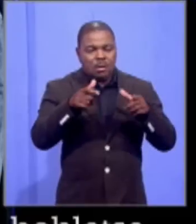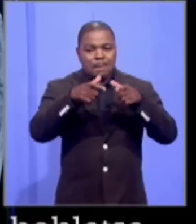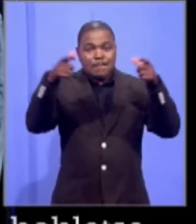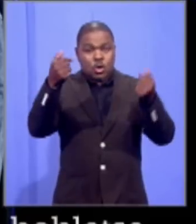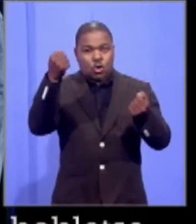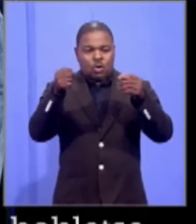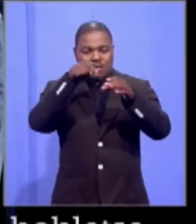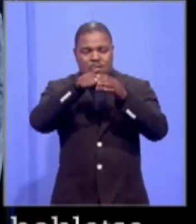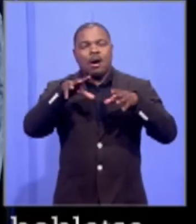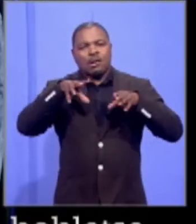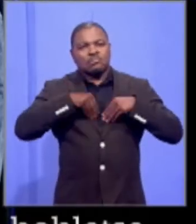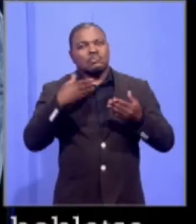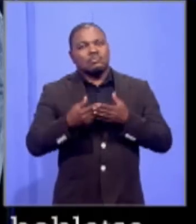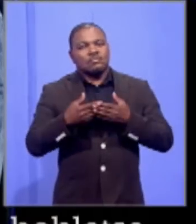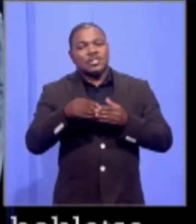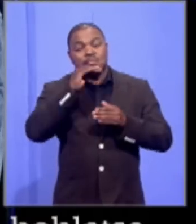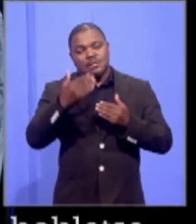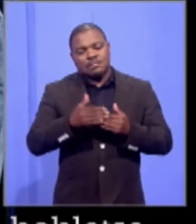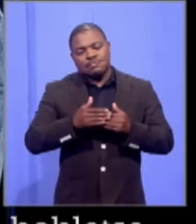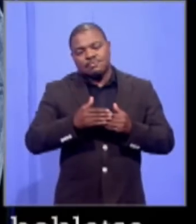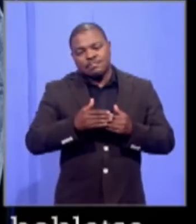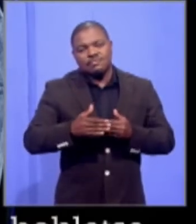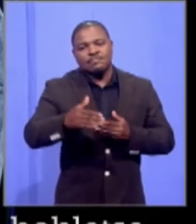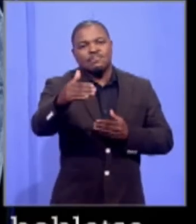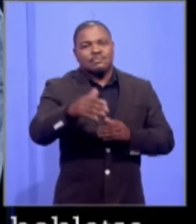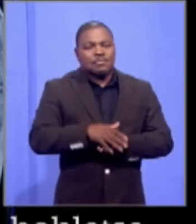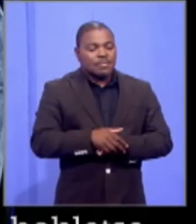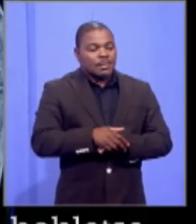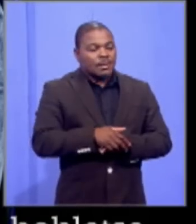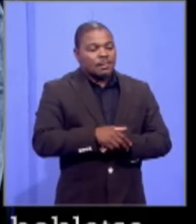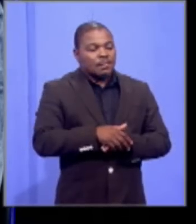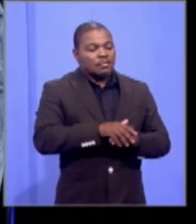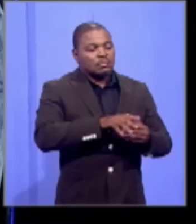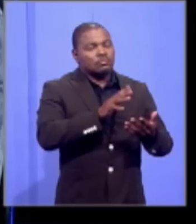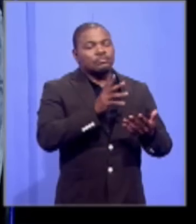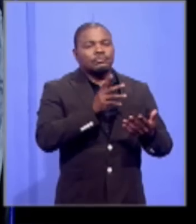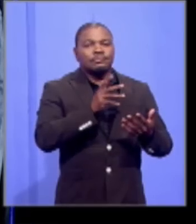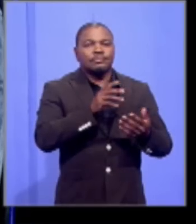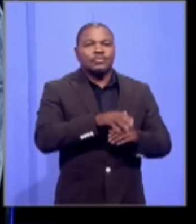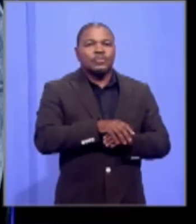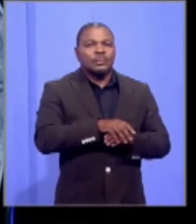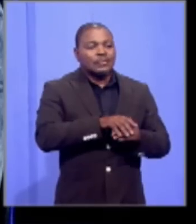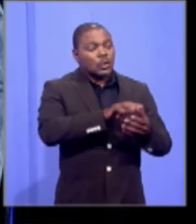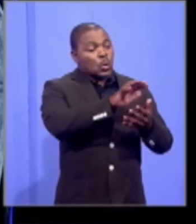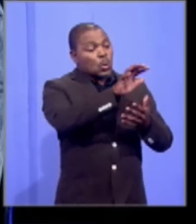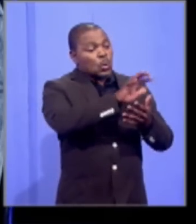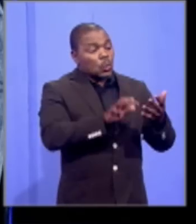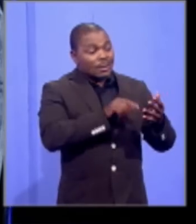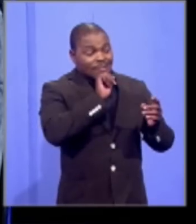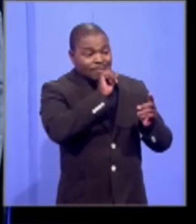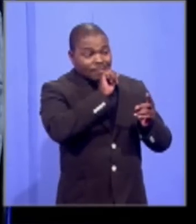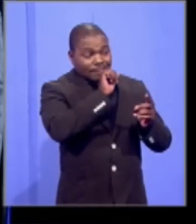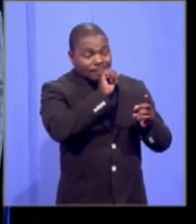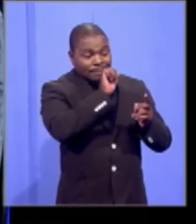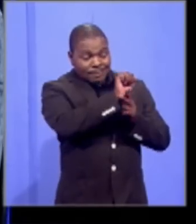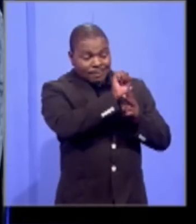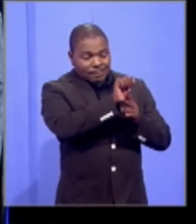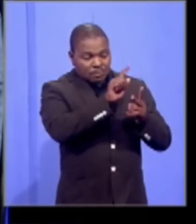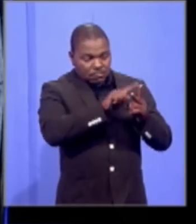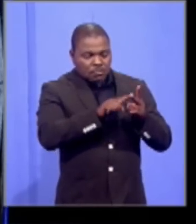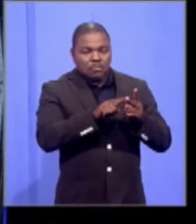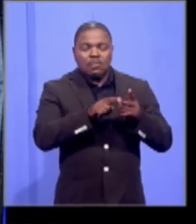bolela gore go tloge mmogo ya pele di tlabe di le ka gare ga tsheko di amogetswe